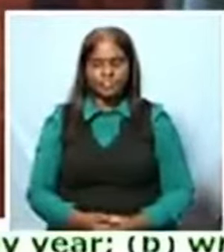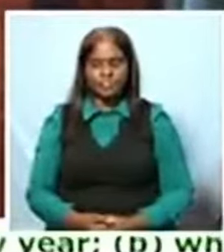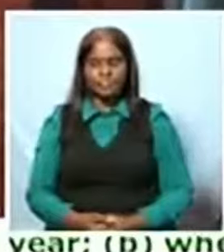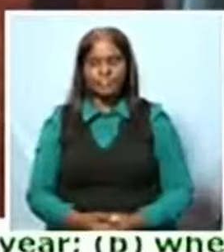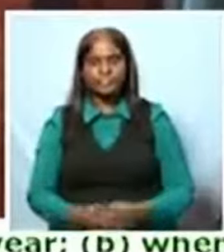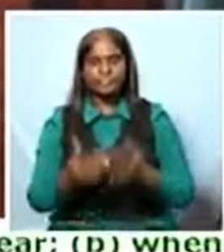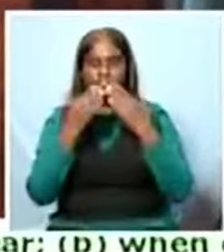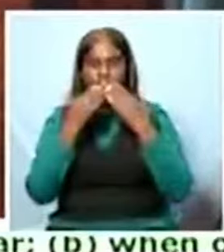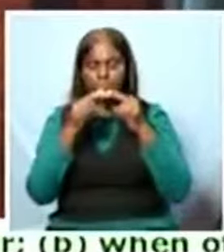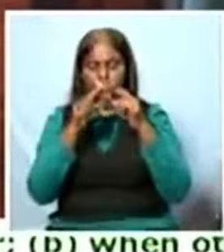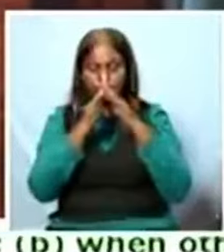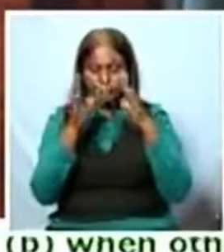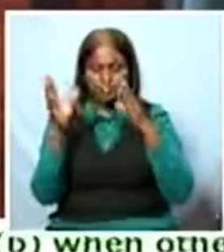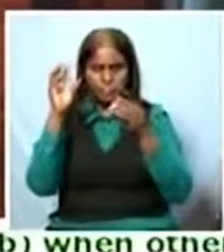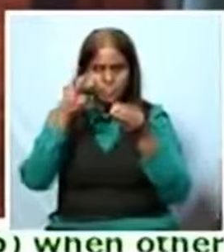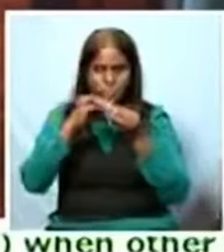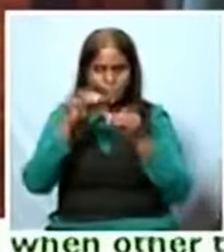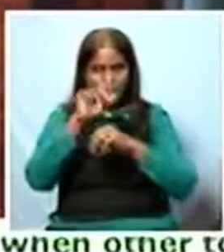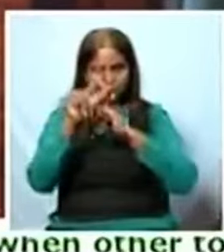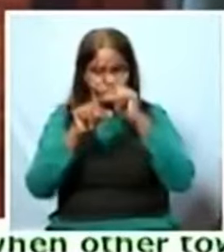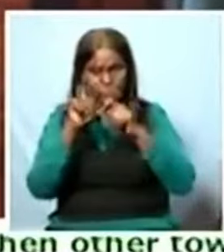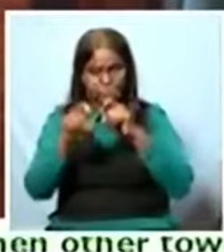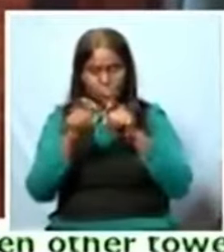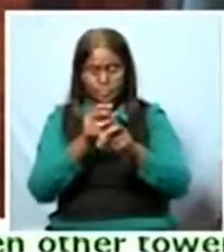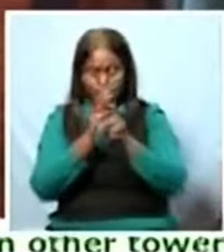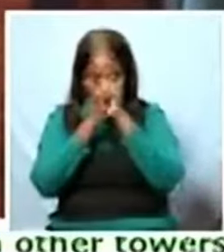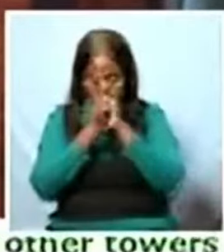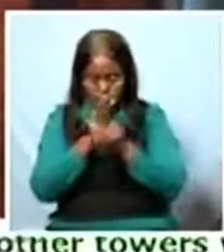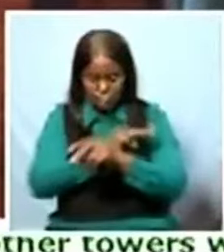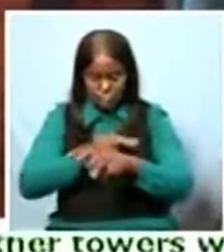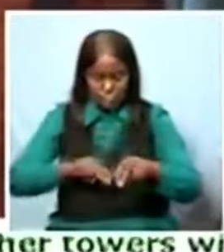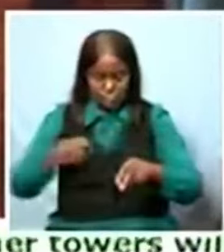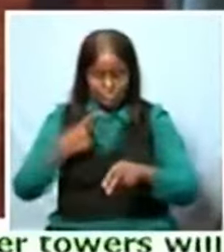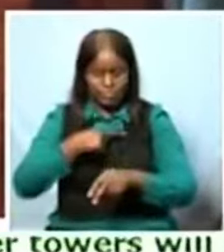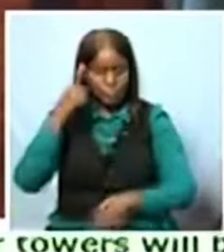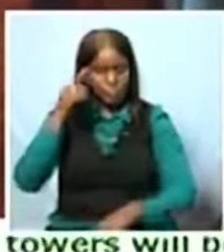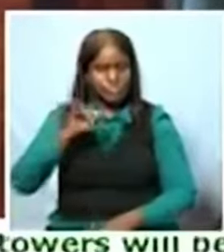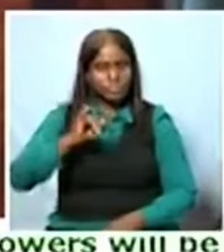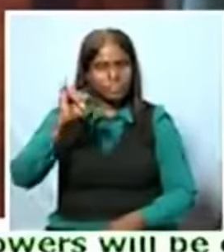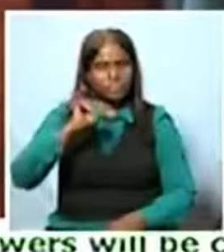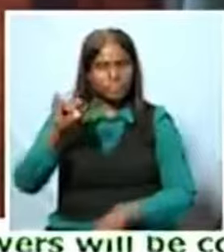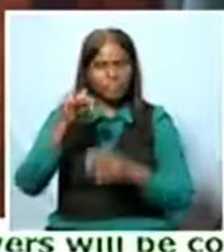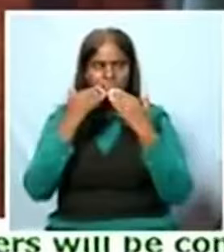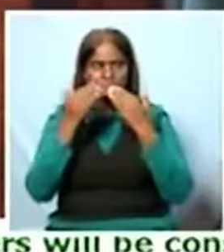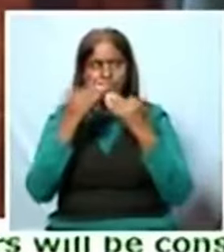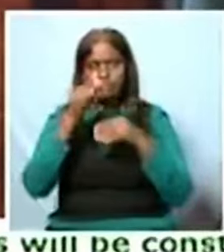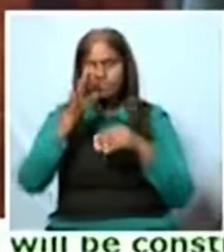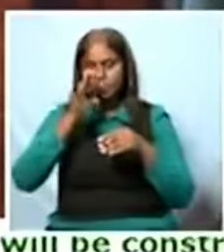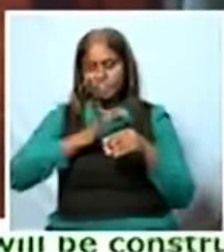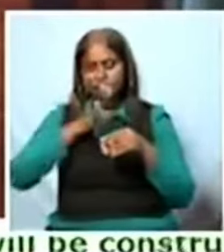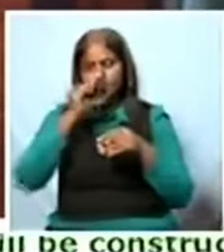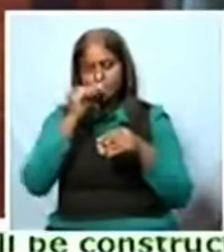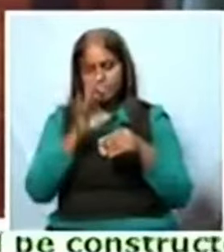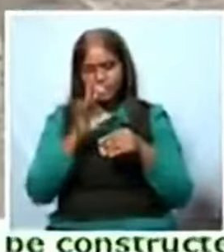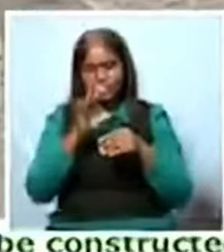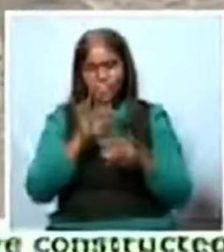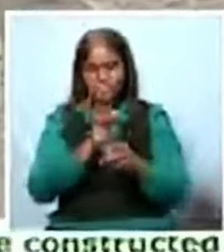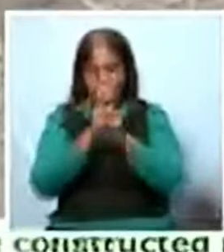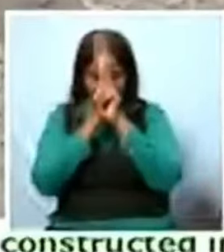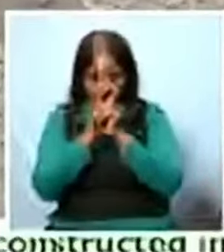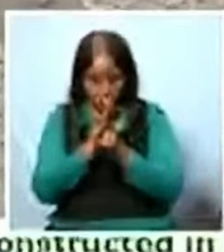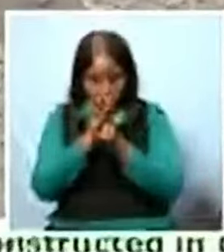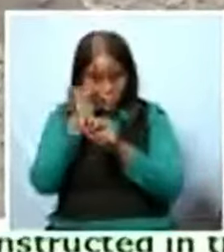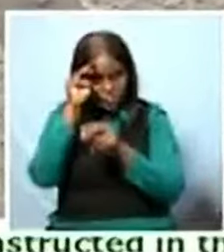Thank you very much. Supplementary questions? The Honorable Member for Isoka. Thank you, Madam Speaker. Honorable